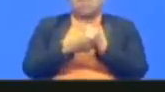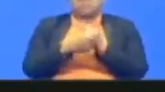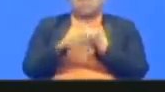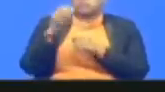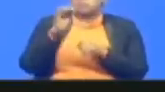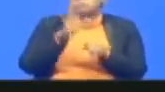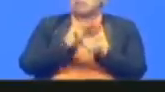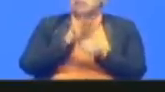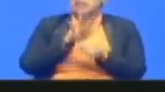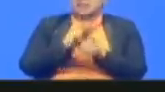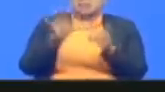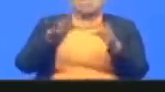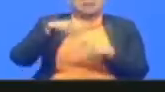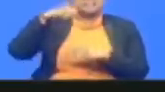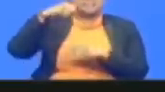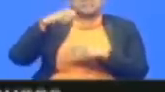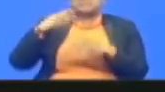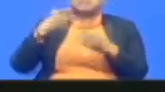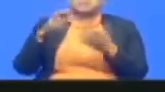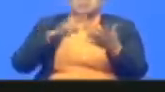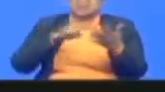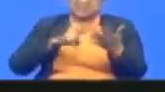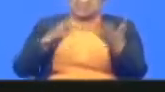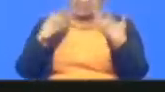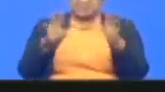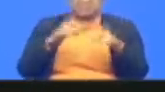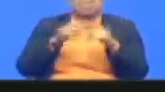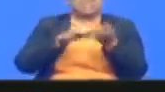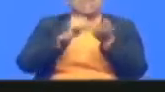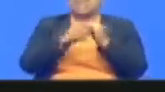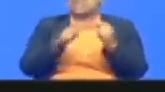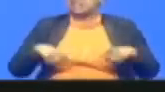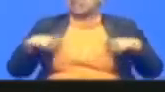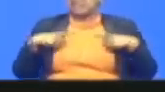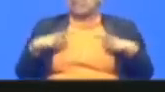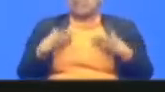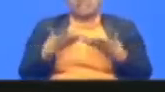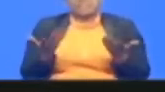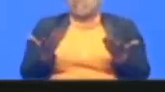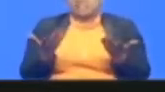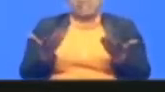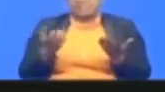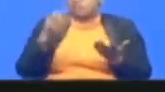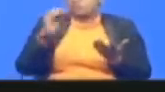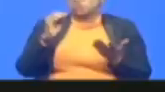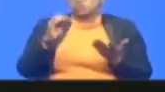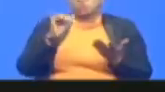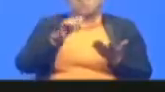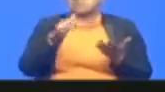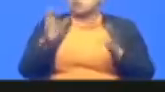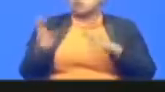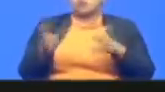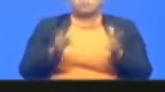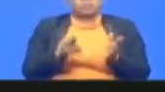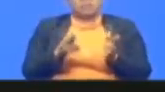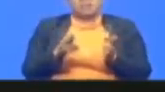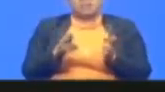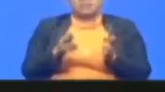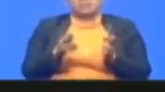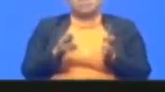read, but we have not seen any change in lifestyle. We now take it as an order of